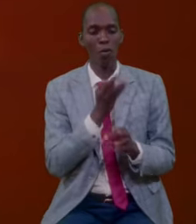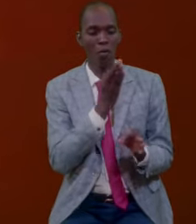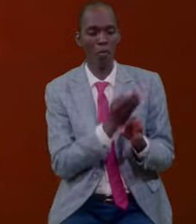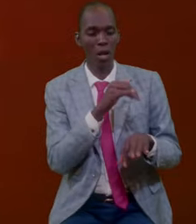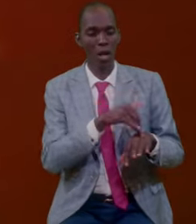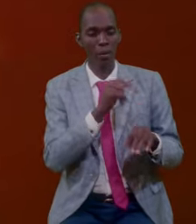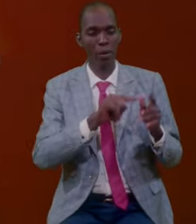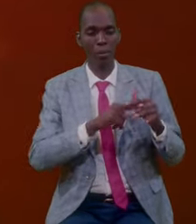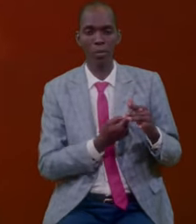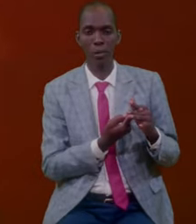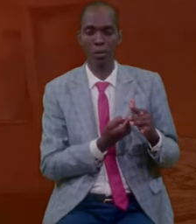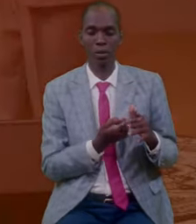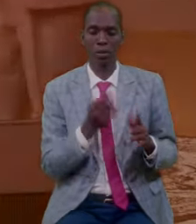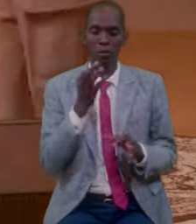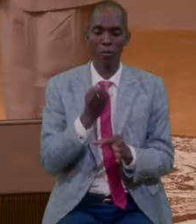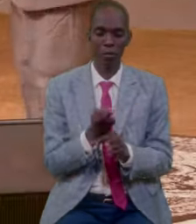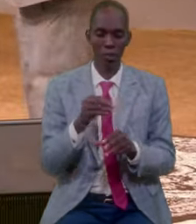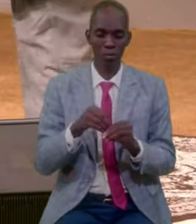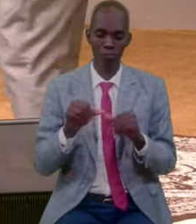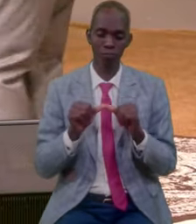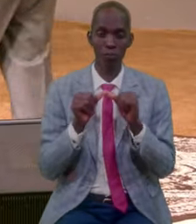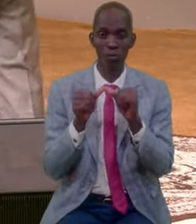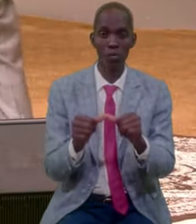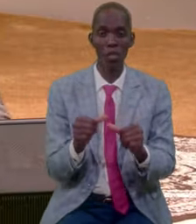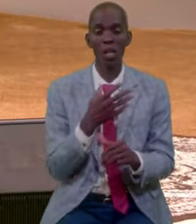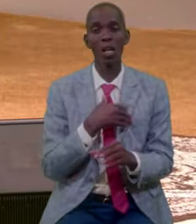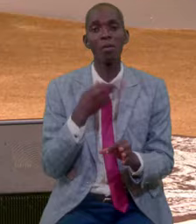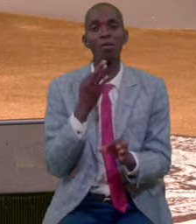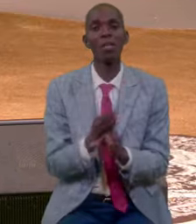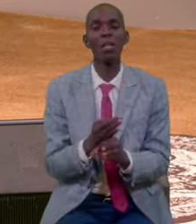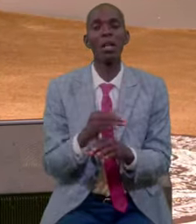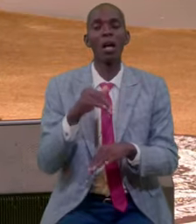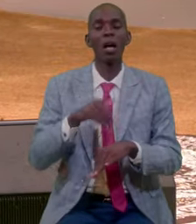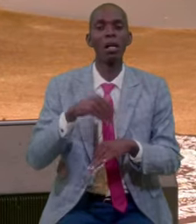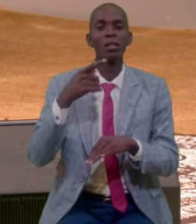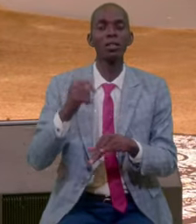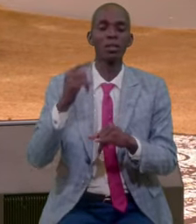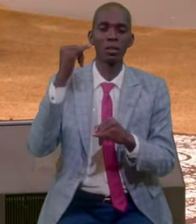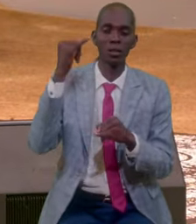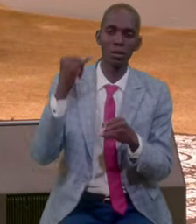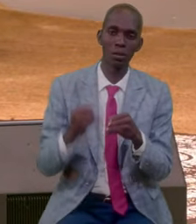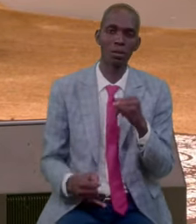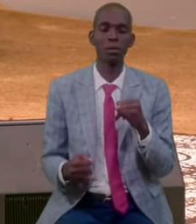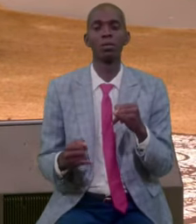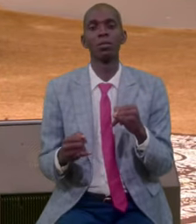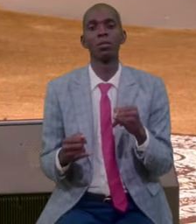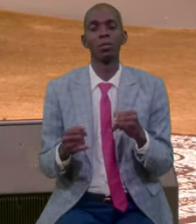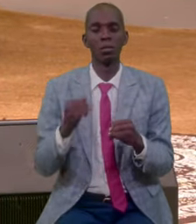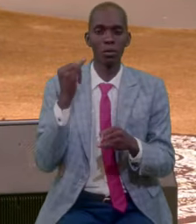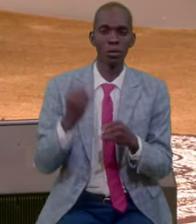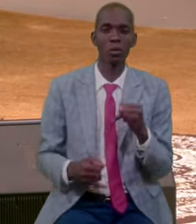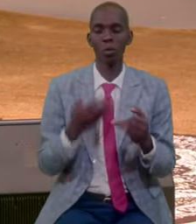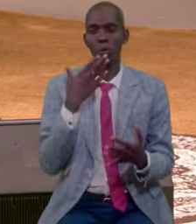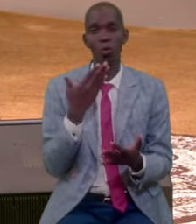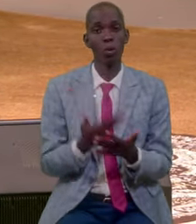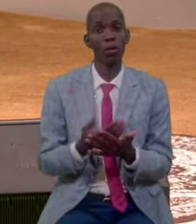beginning, faith in continuing, and faith in ending well. Because